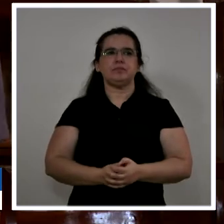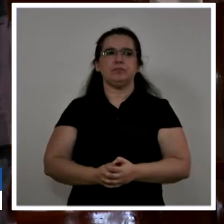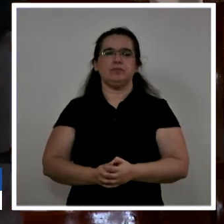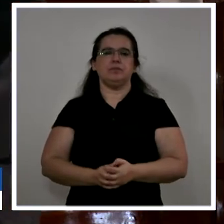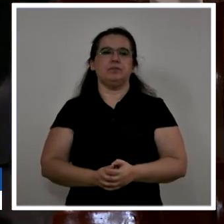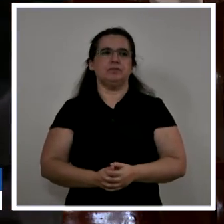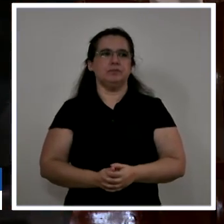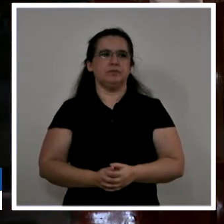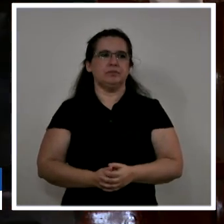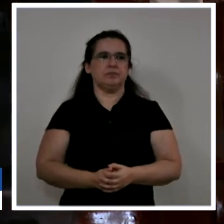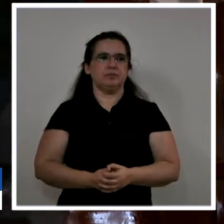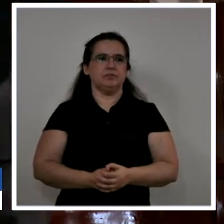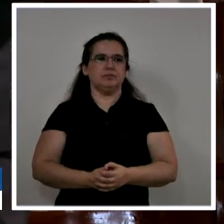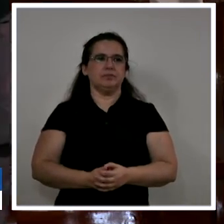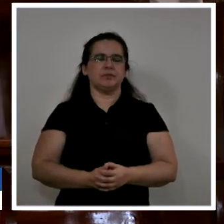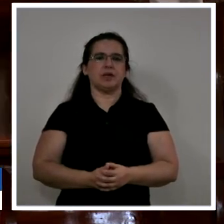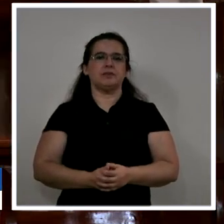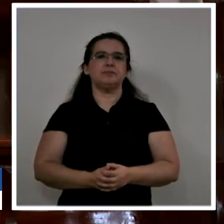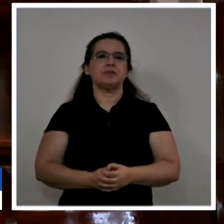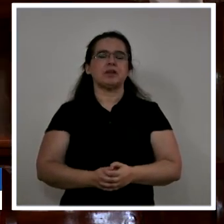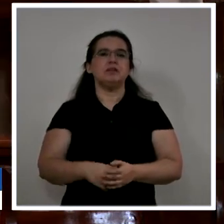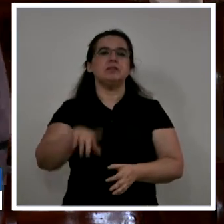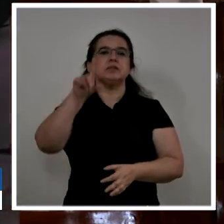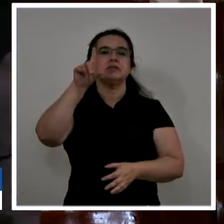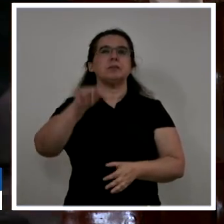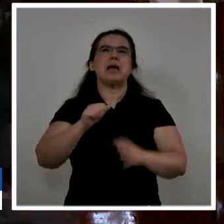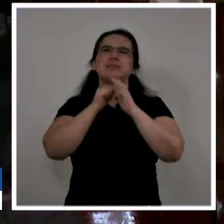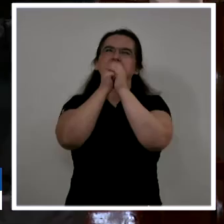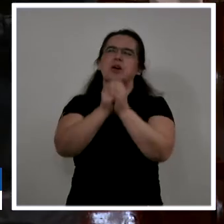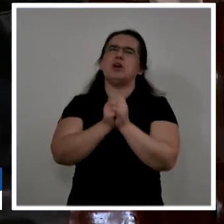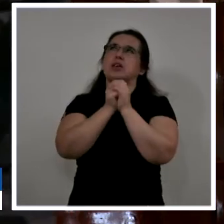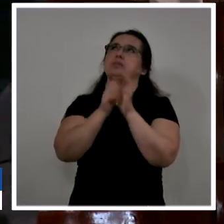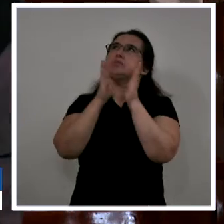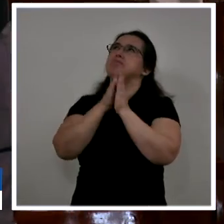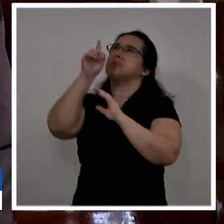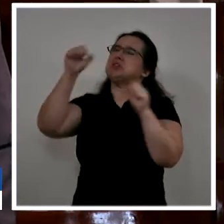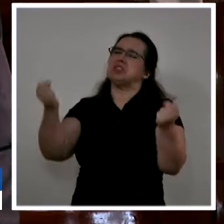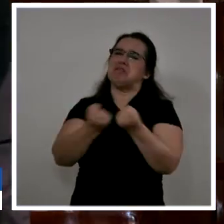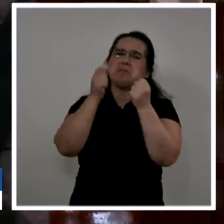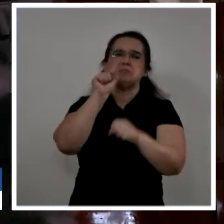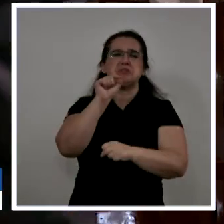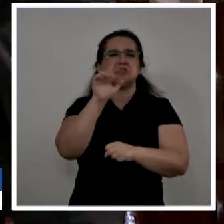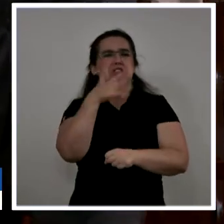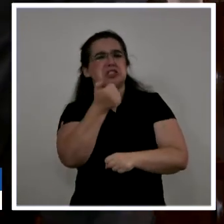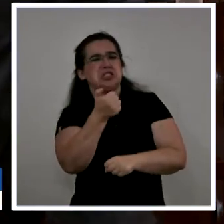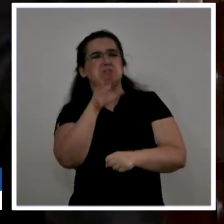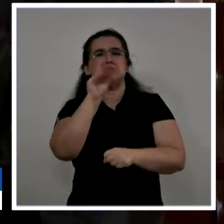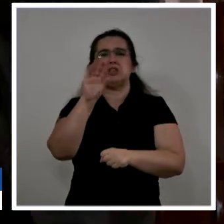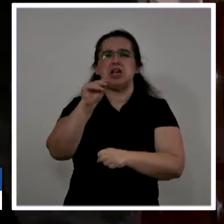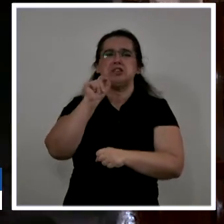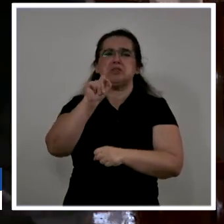10, 15 minutes per day. E talvez oramos por salvação 5 minutos, 10 minutos, talvez 15 minutos por